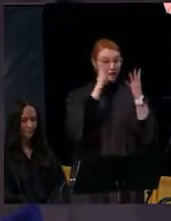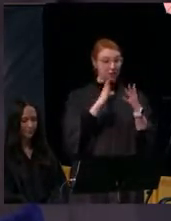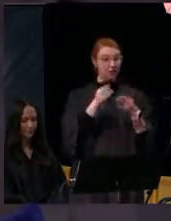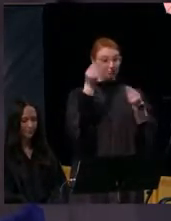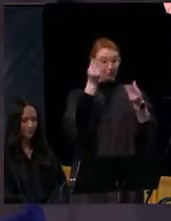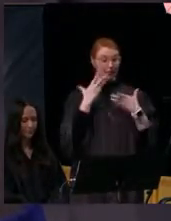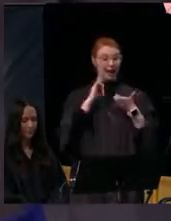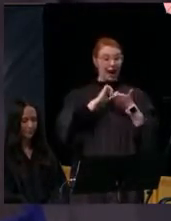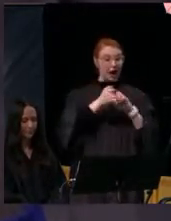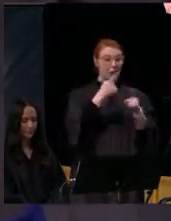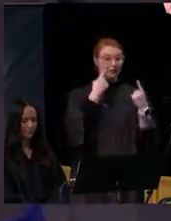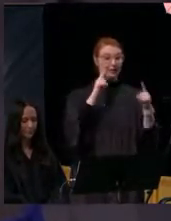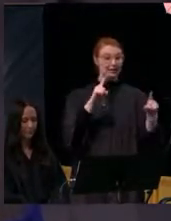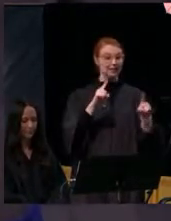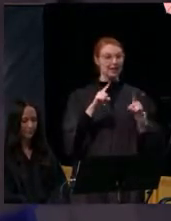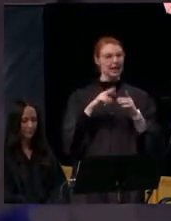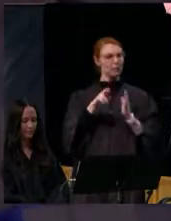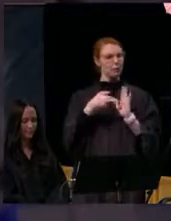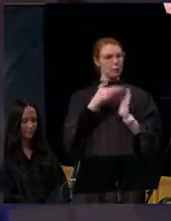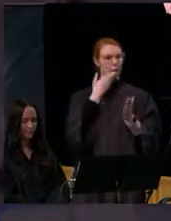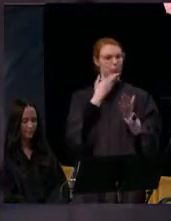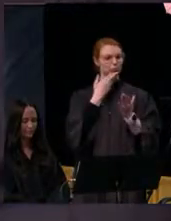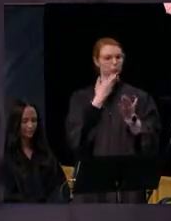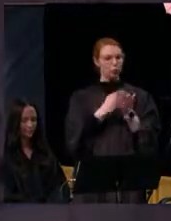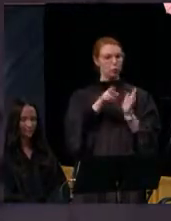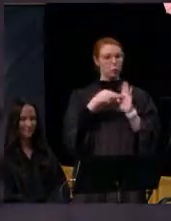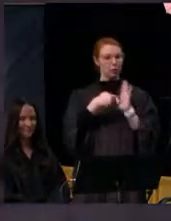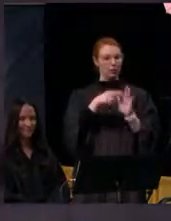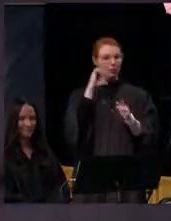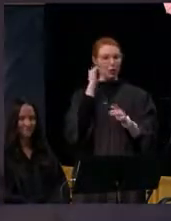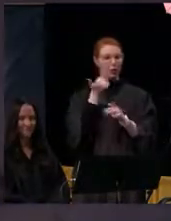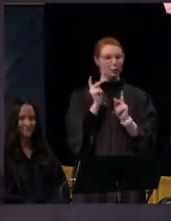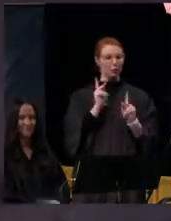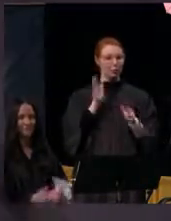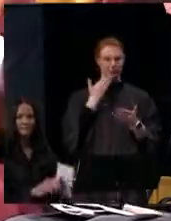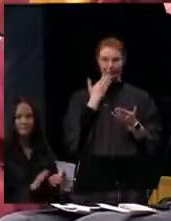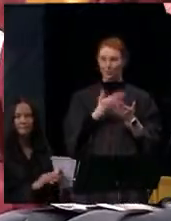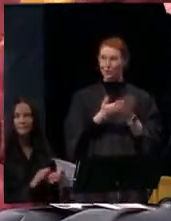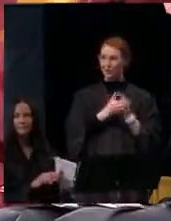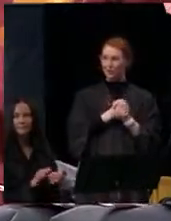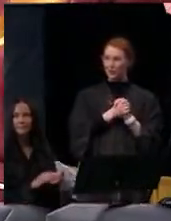and be role models for future Eagles. Congratulations.